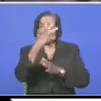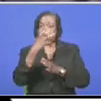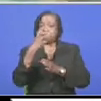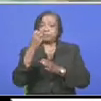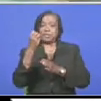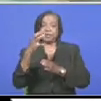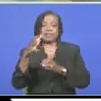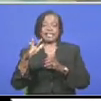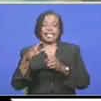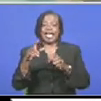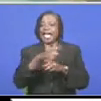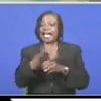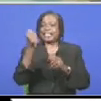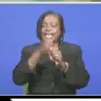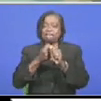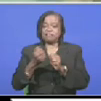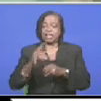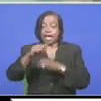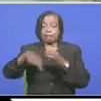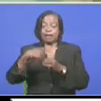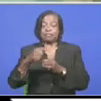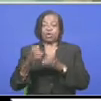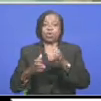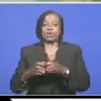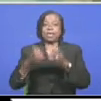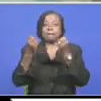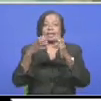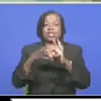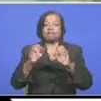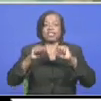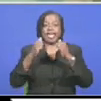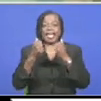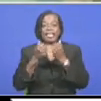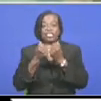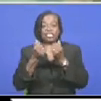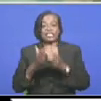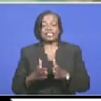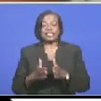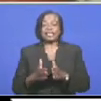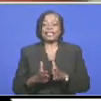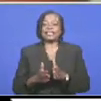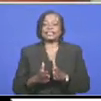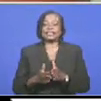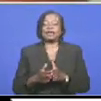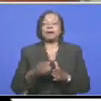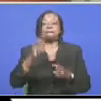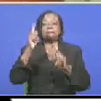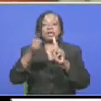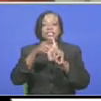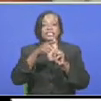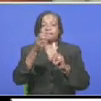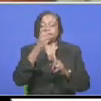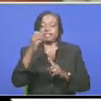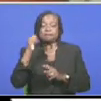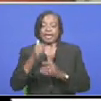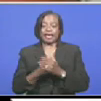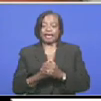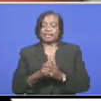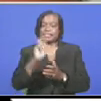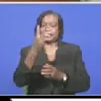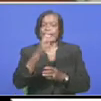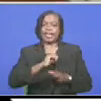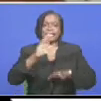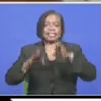of the course. For many of the agents, it was all positive feedback. I love Exuma. The second that I stepped foot on the island,